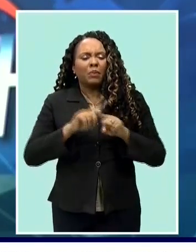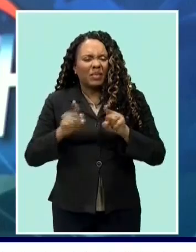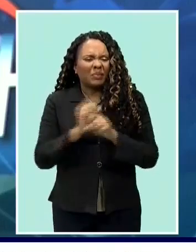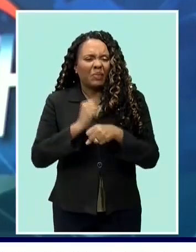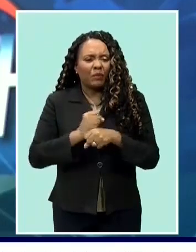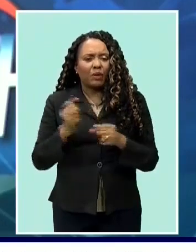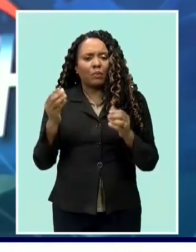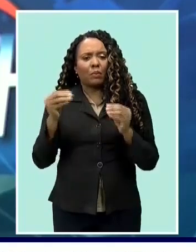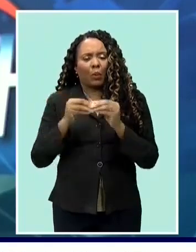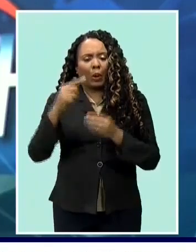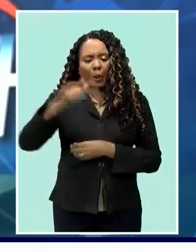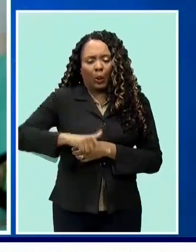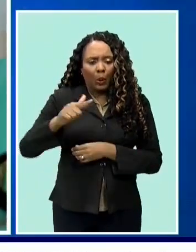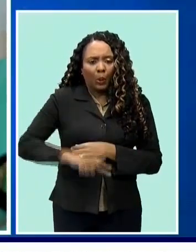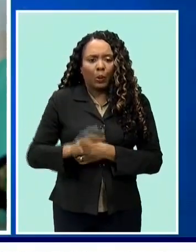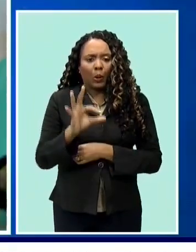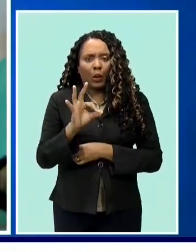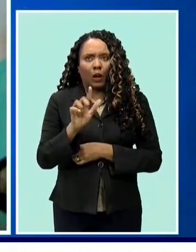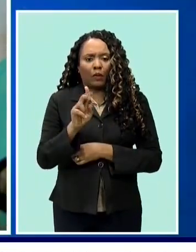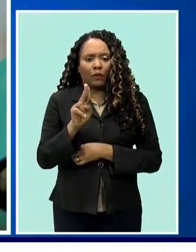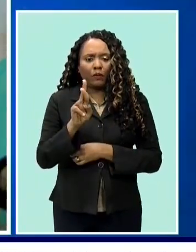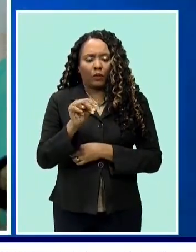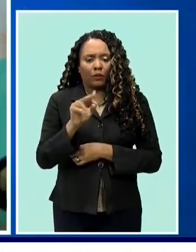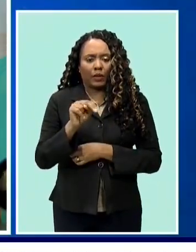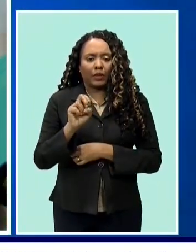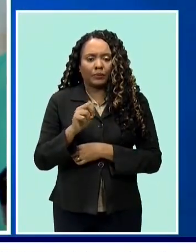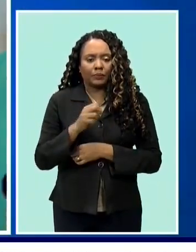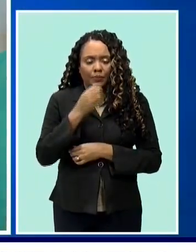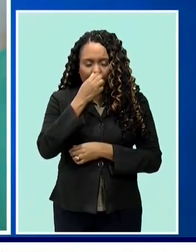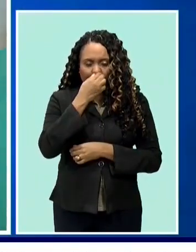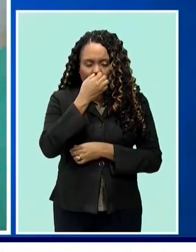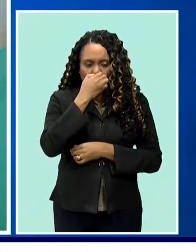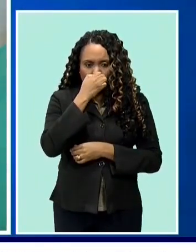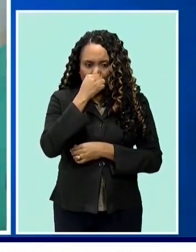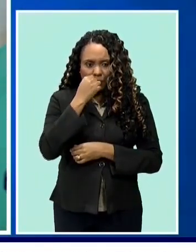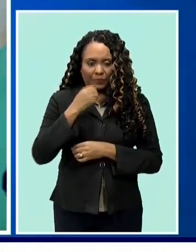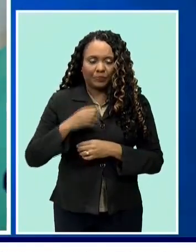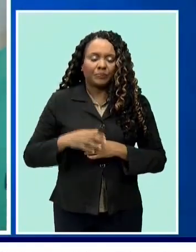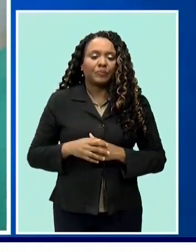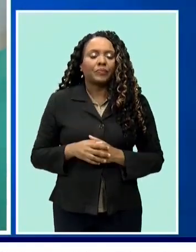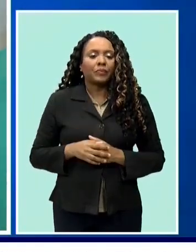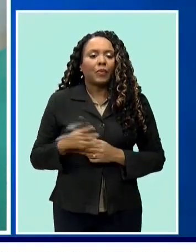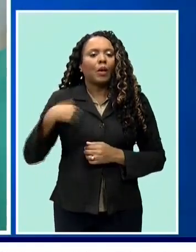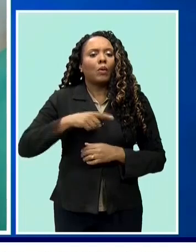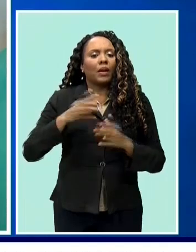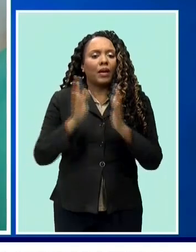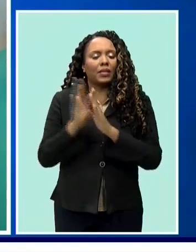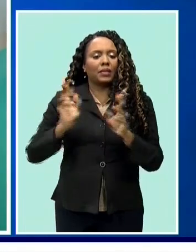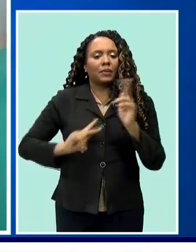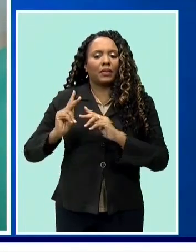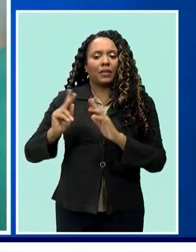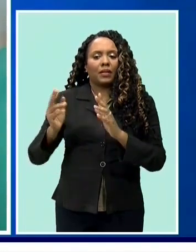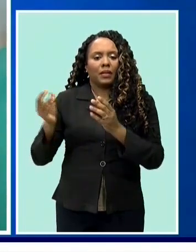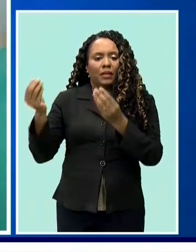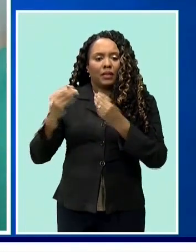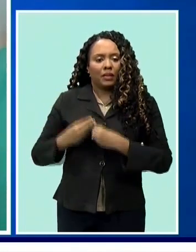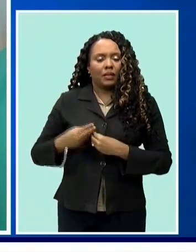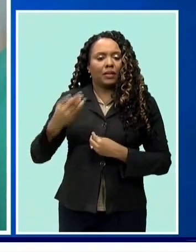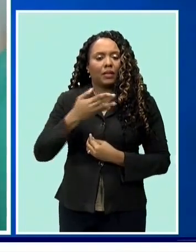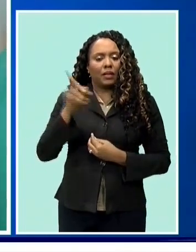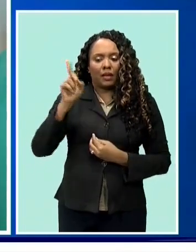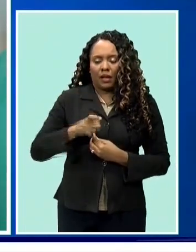fluorine levels. We've asked the suppliers, therefore, to go back and for every shipment that they bring in, they have to give us the